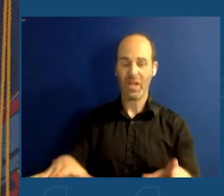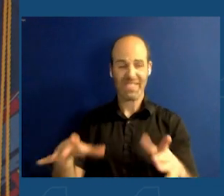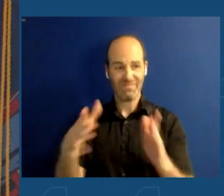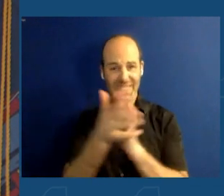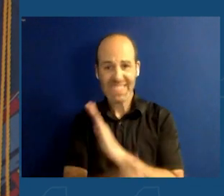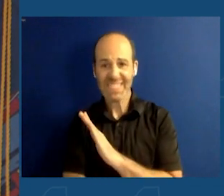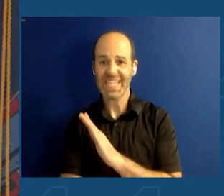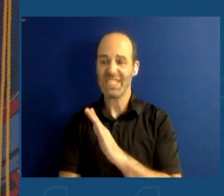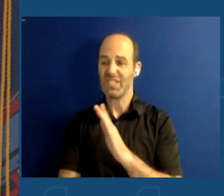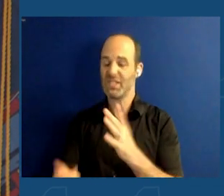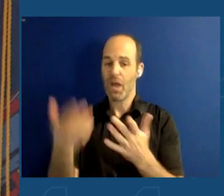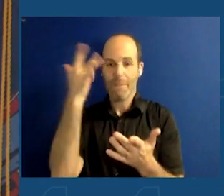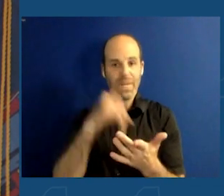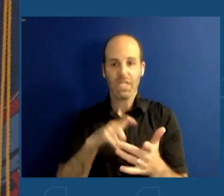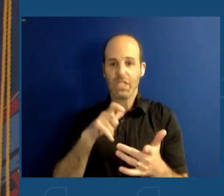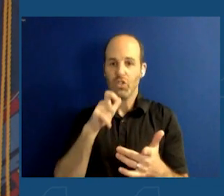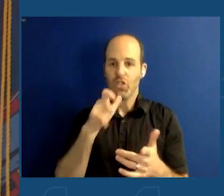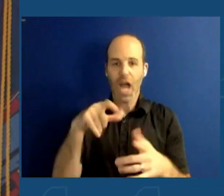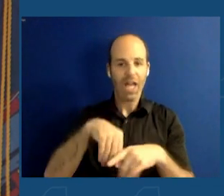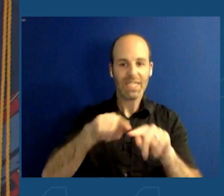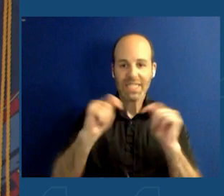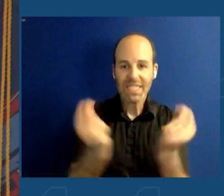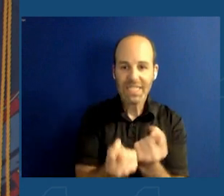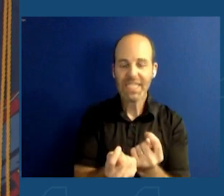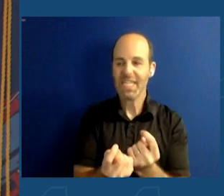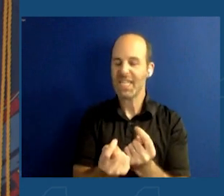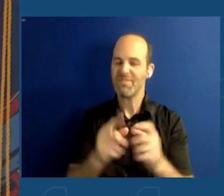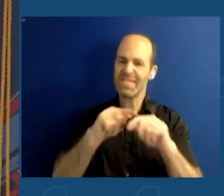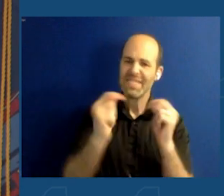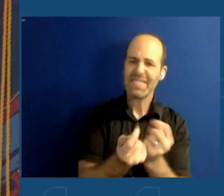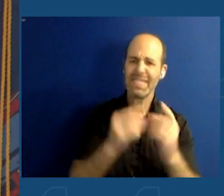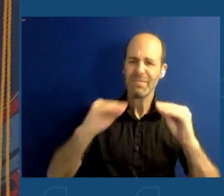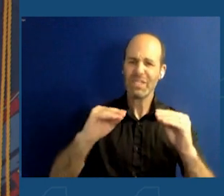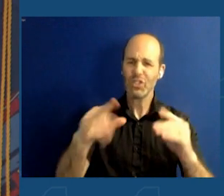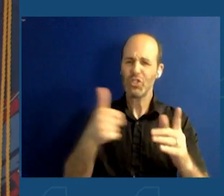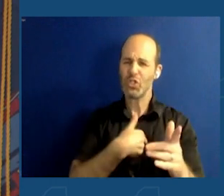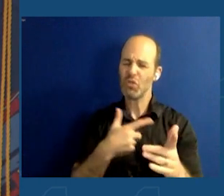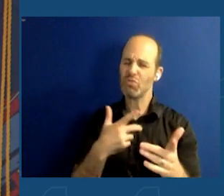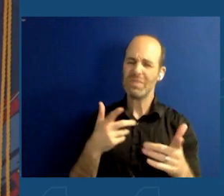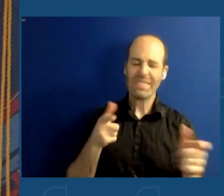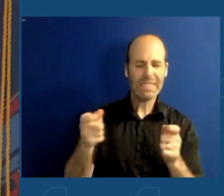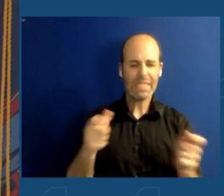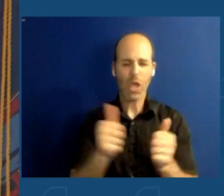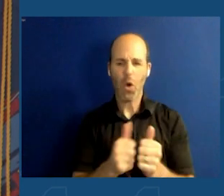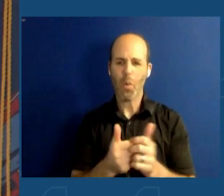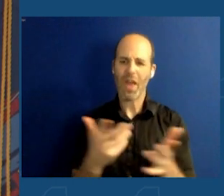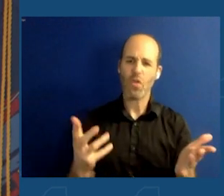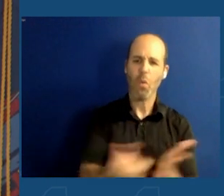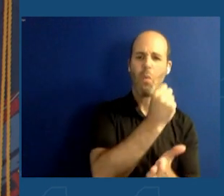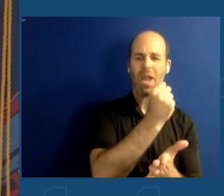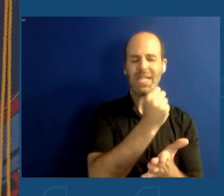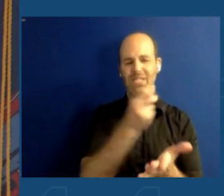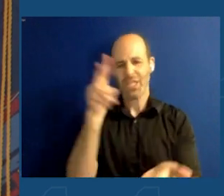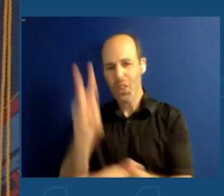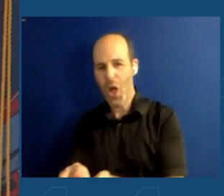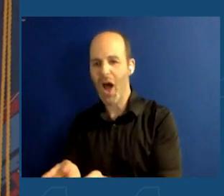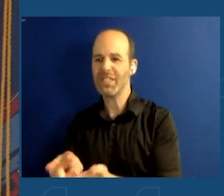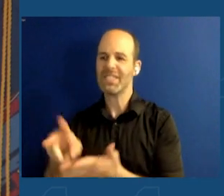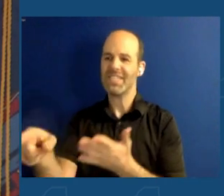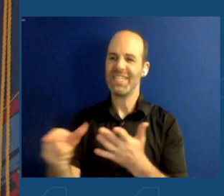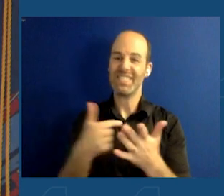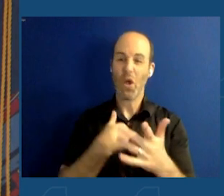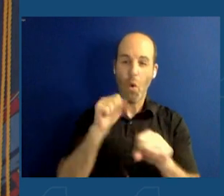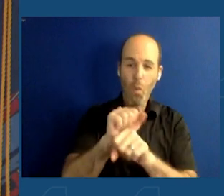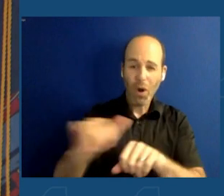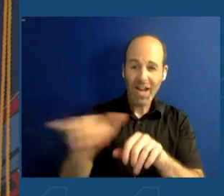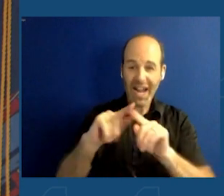and pushing yourself to the limits and dealing with wins and losses. And all those skills are taught through sportsmanship. And that was not there up